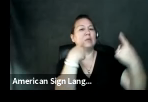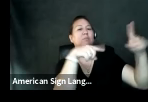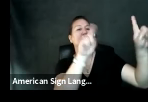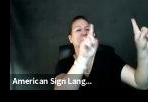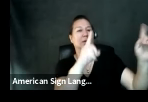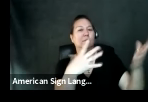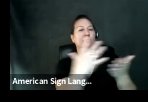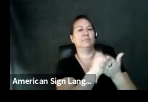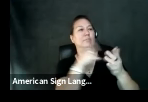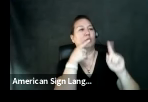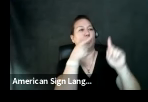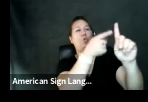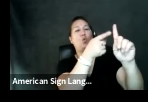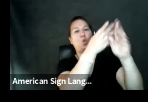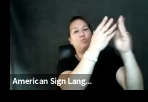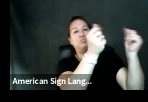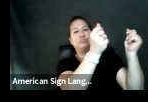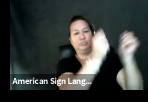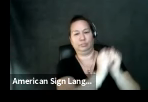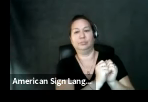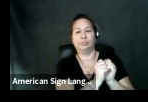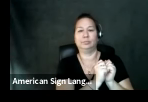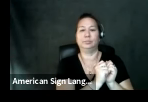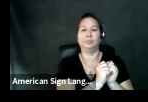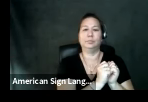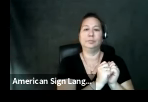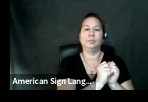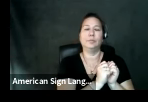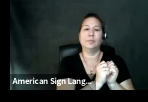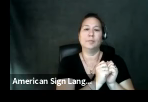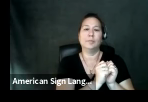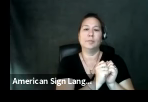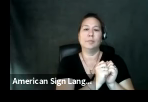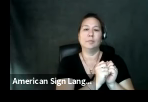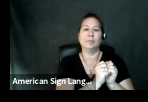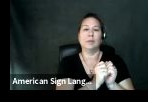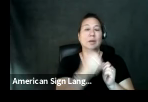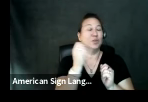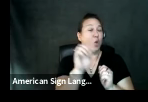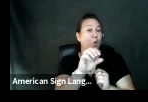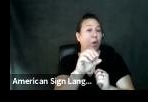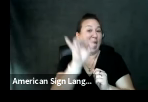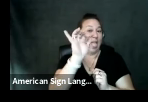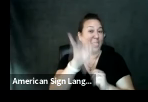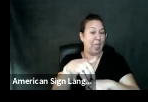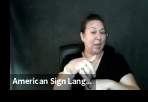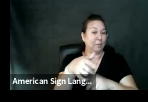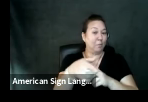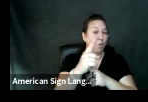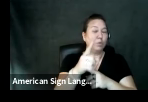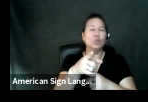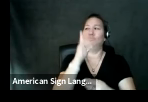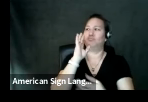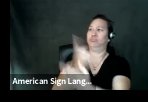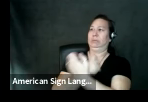that we developed in the what portion of it. And so again, if you have any questions at this time, I know we're going to